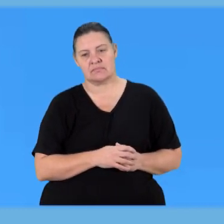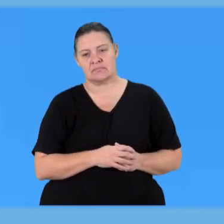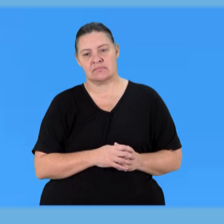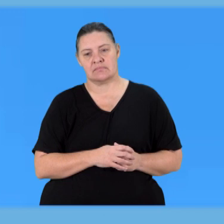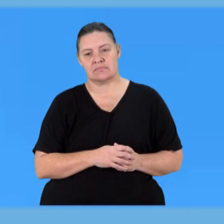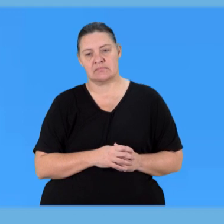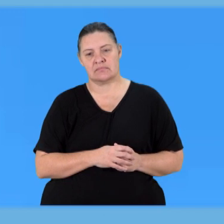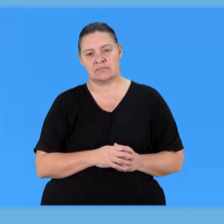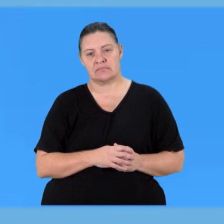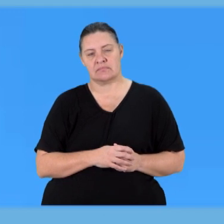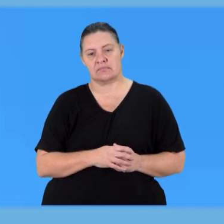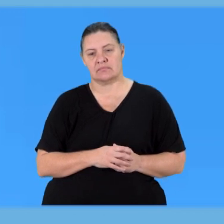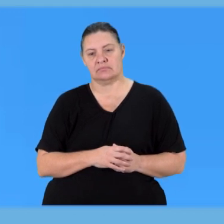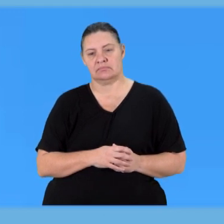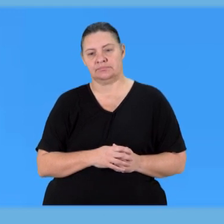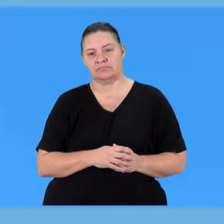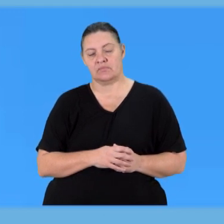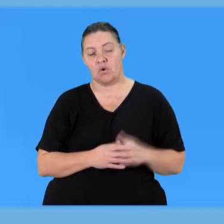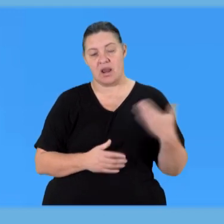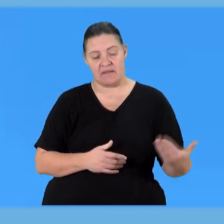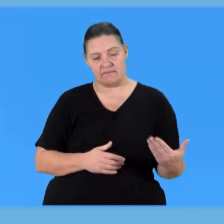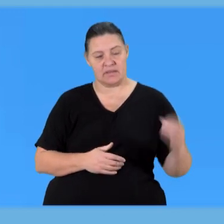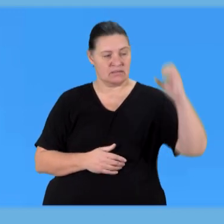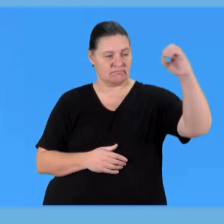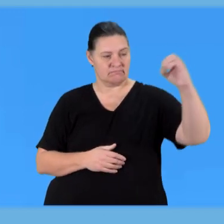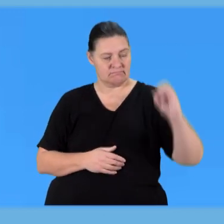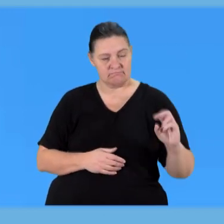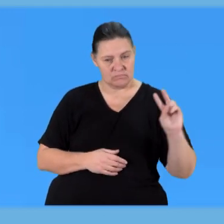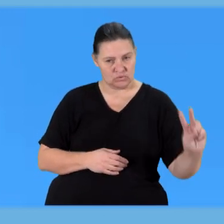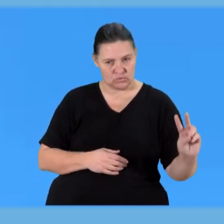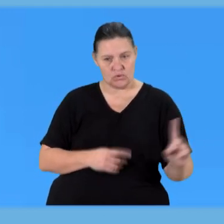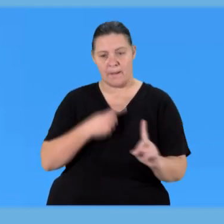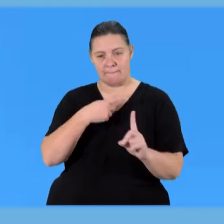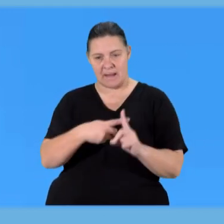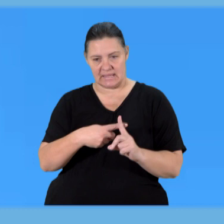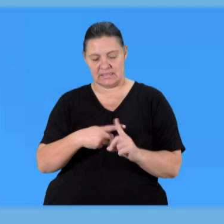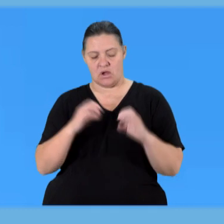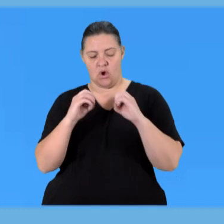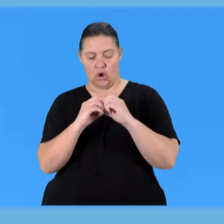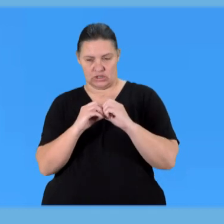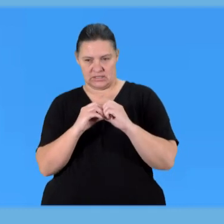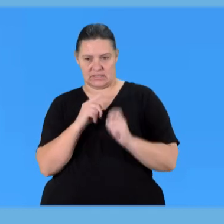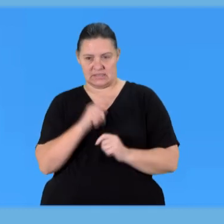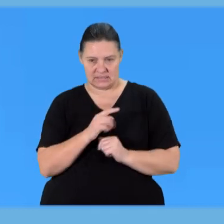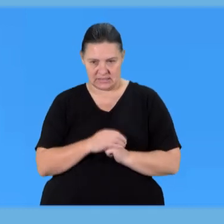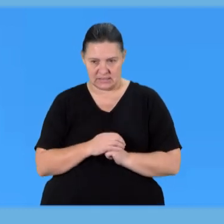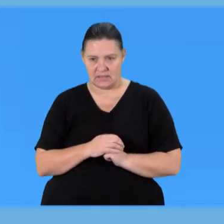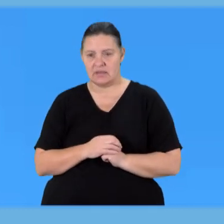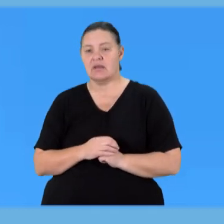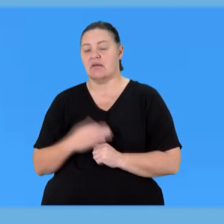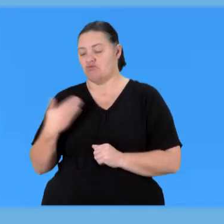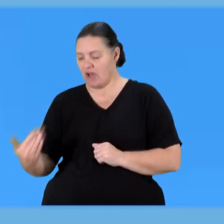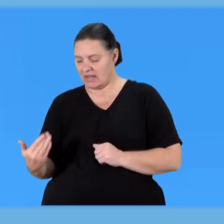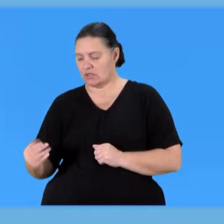atom on the left-hand side. So left-hand side, two zinc atoms, that's fine. Right-hand side, two zinc atoms, that's